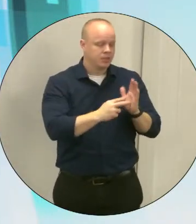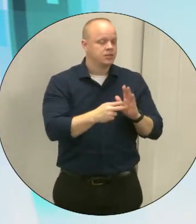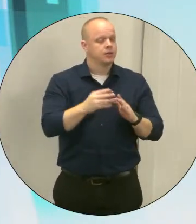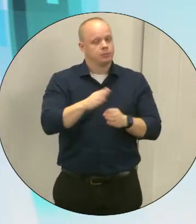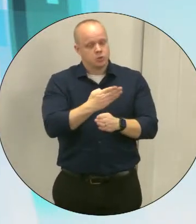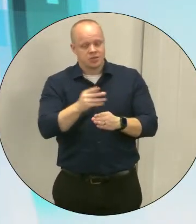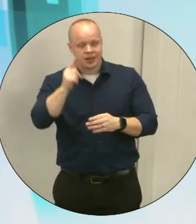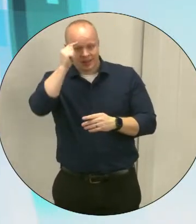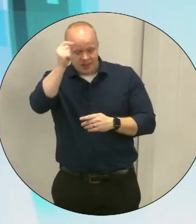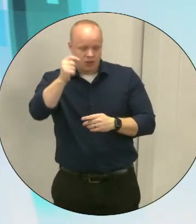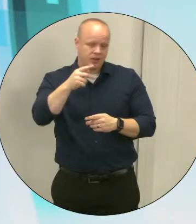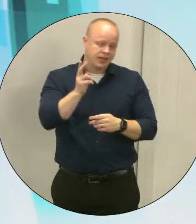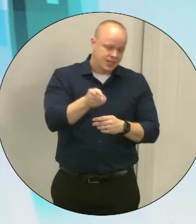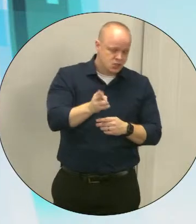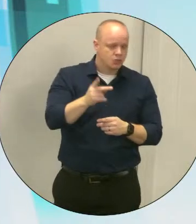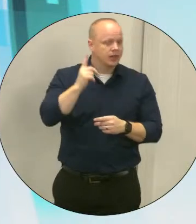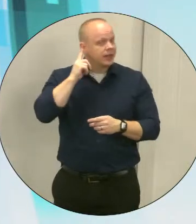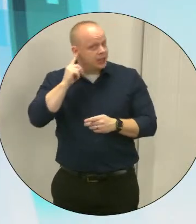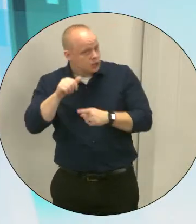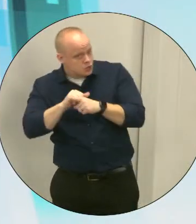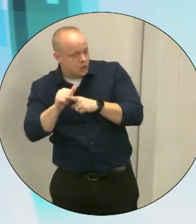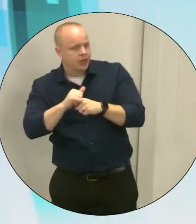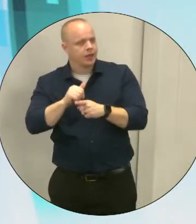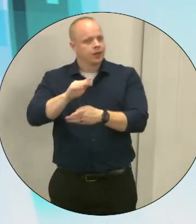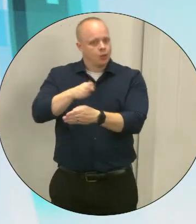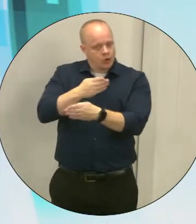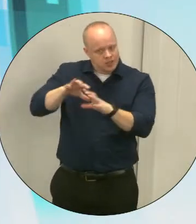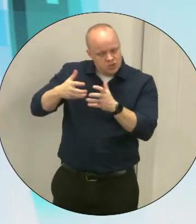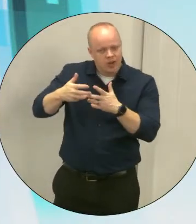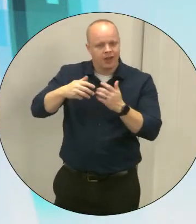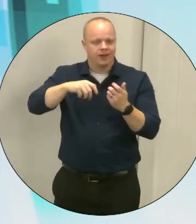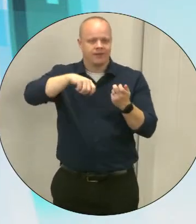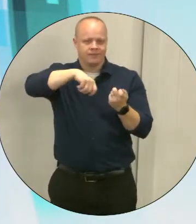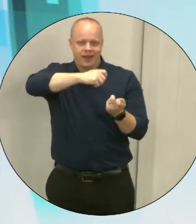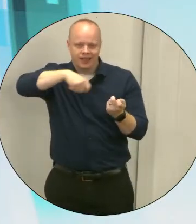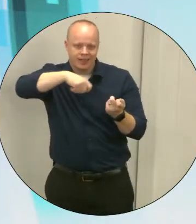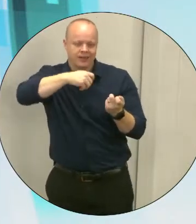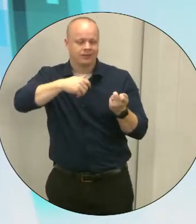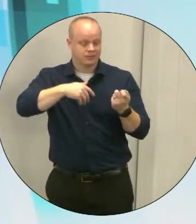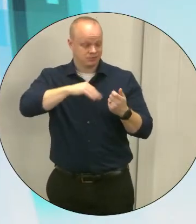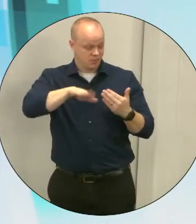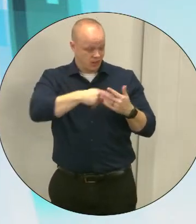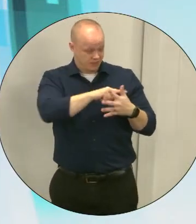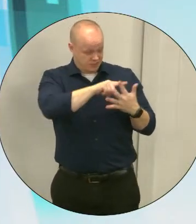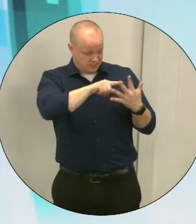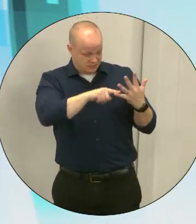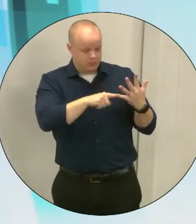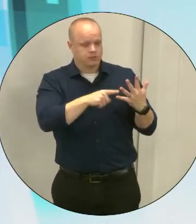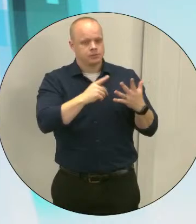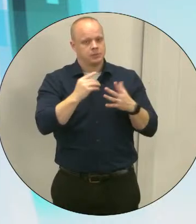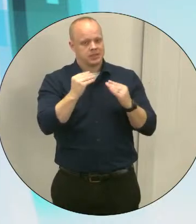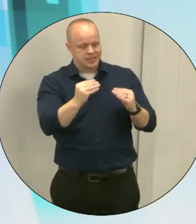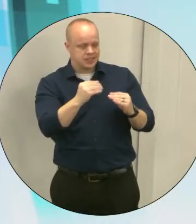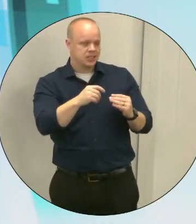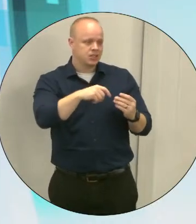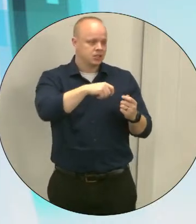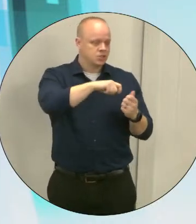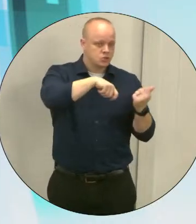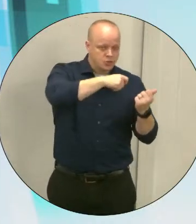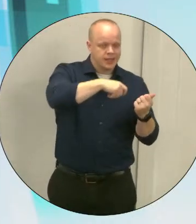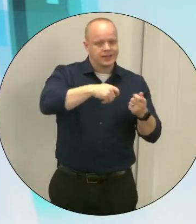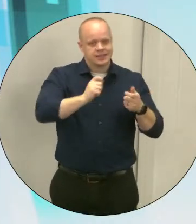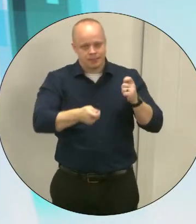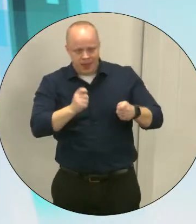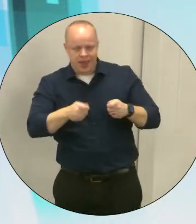music history, ear training, playing in an orchestra, and violin lessons, in addition to all the specific music education courses like teaching strings, band, choral,